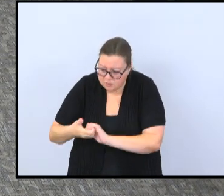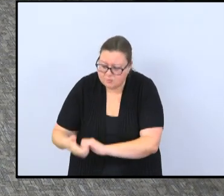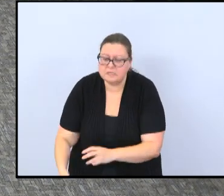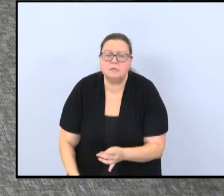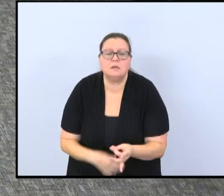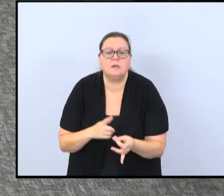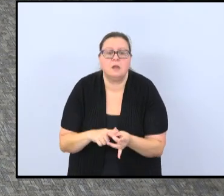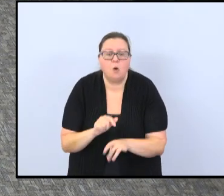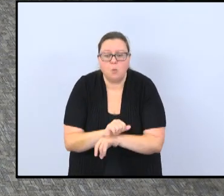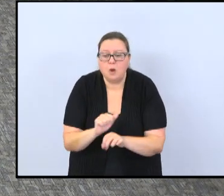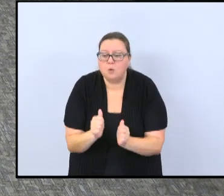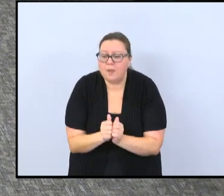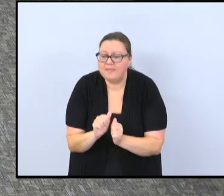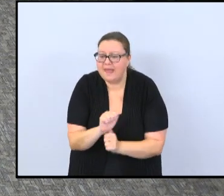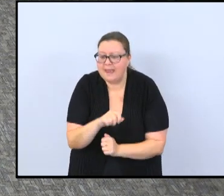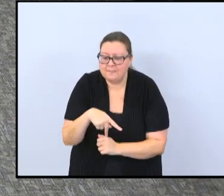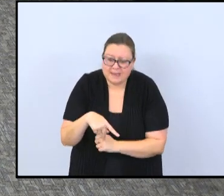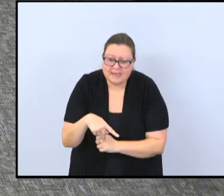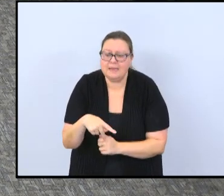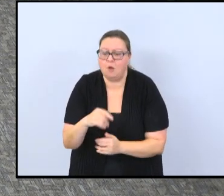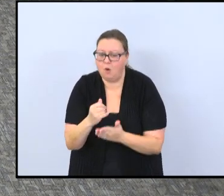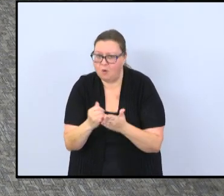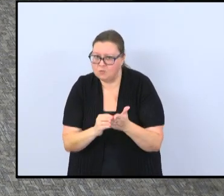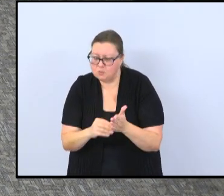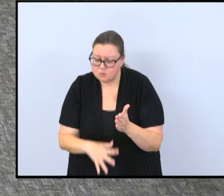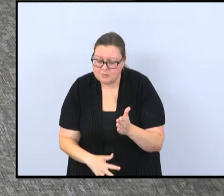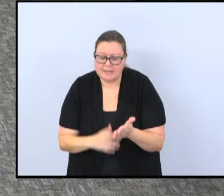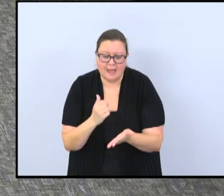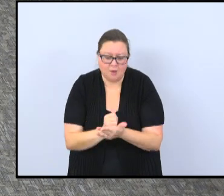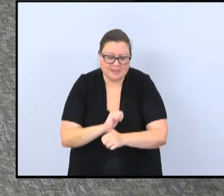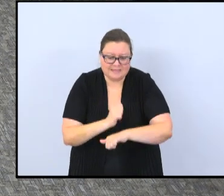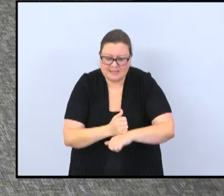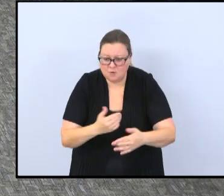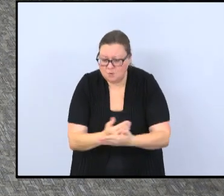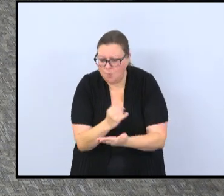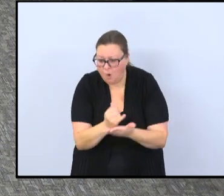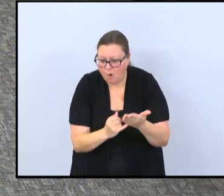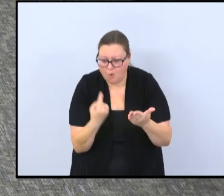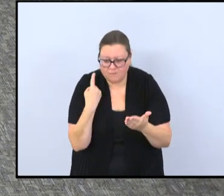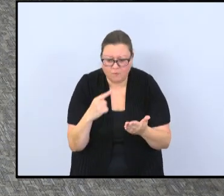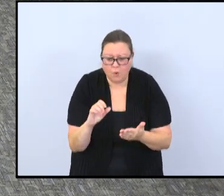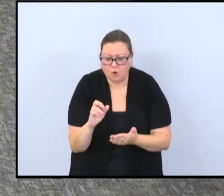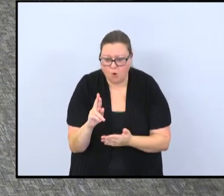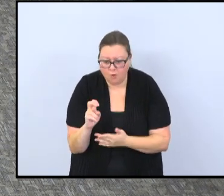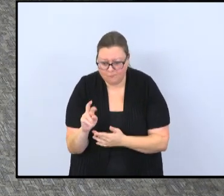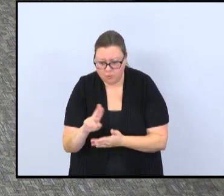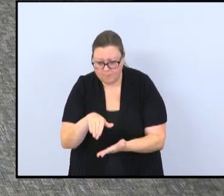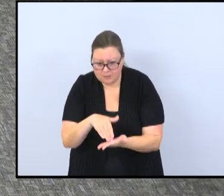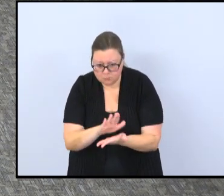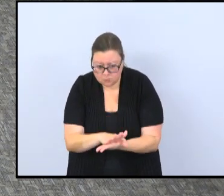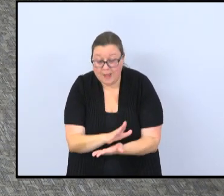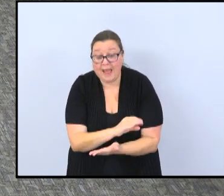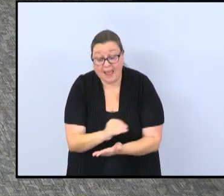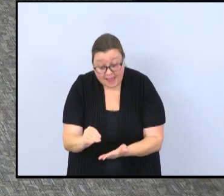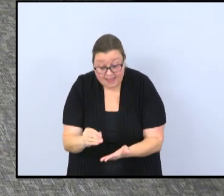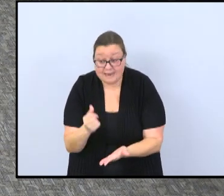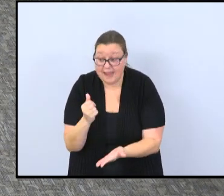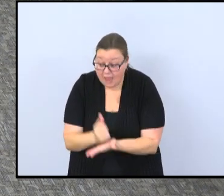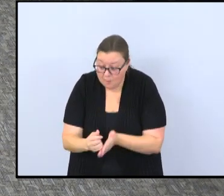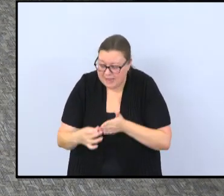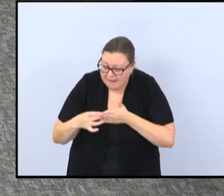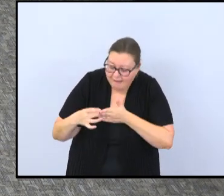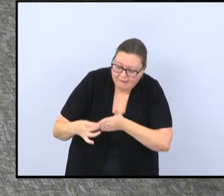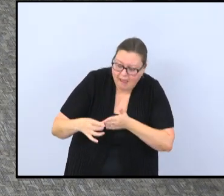school advanced placement art students in creating art for GW Carver Middle School and compensating those students for their work in addition to